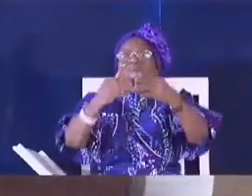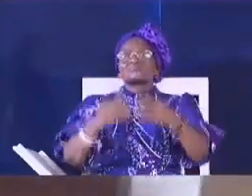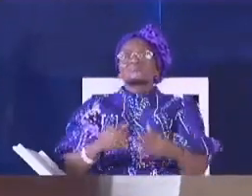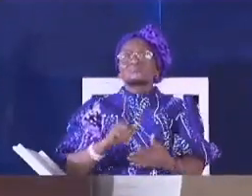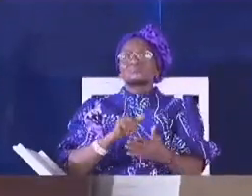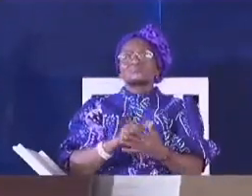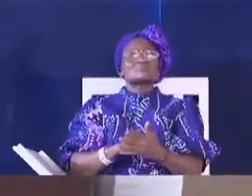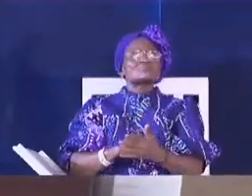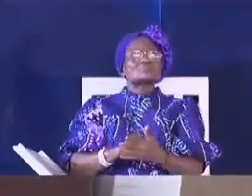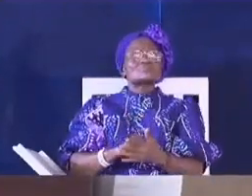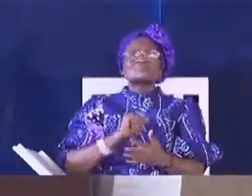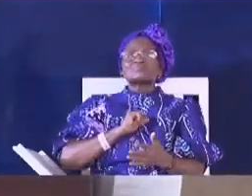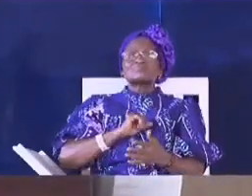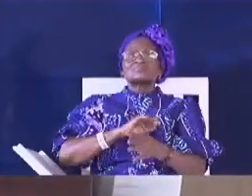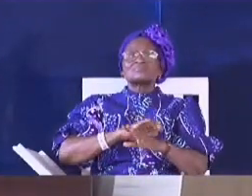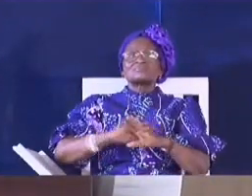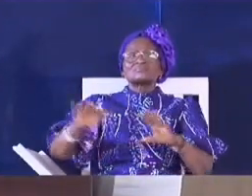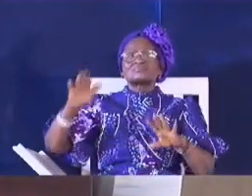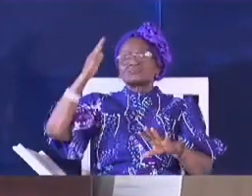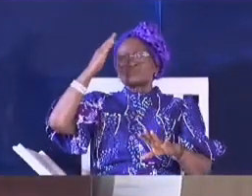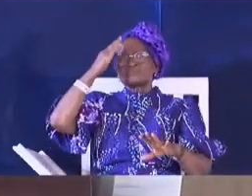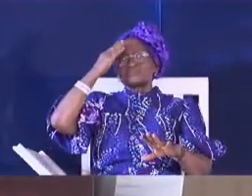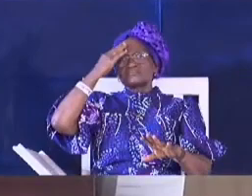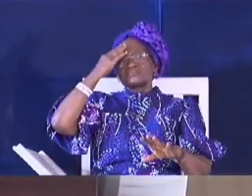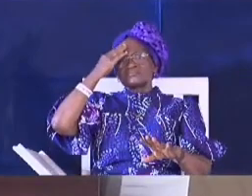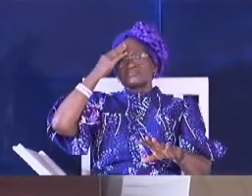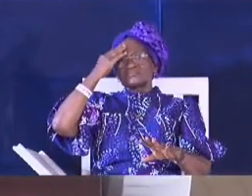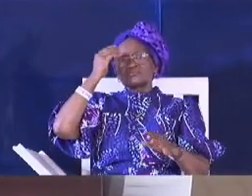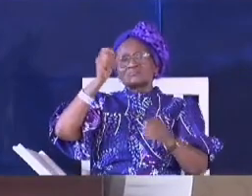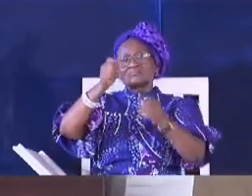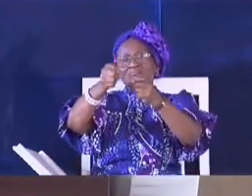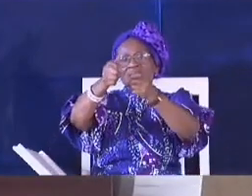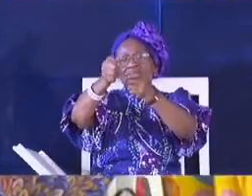that I don't know exactly when we are going to end tonight.